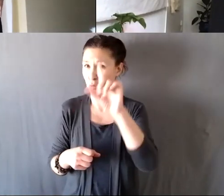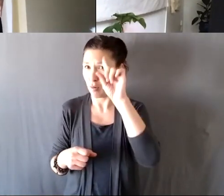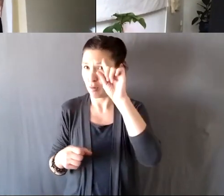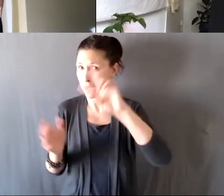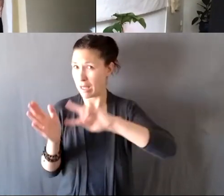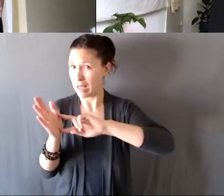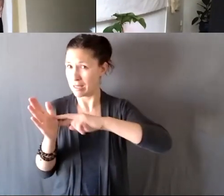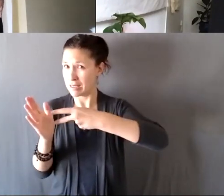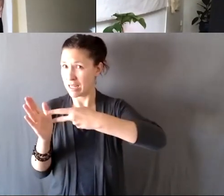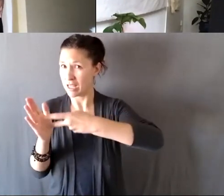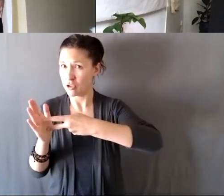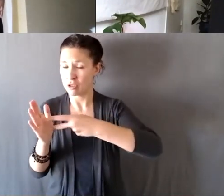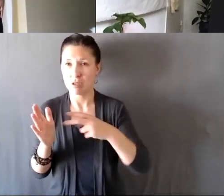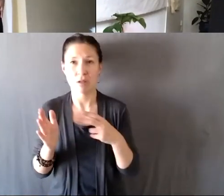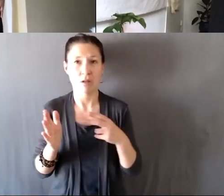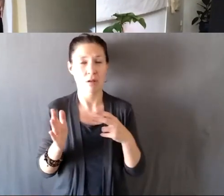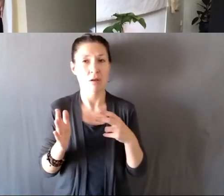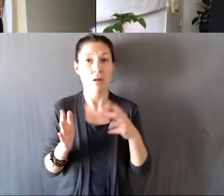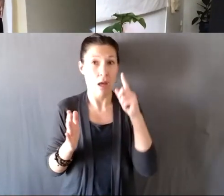eyes.